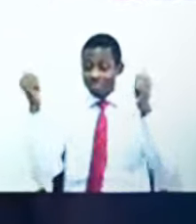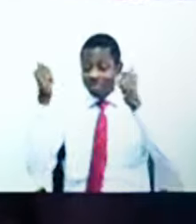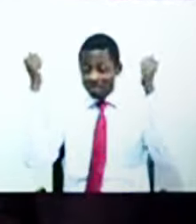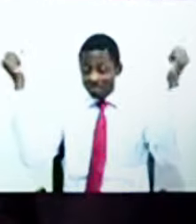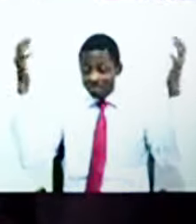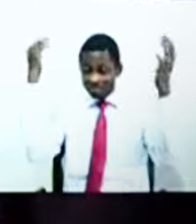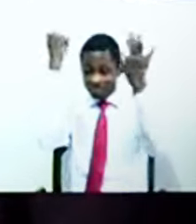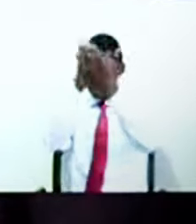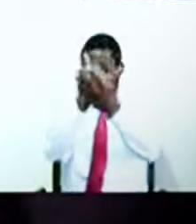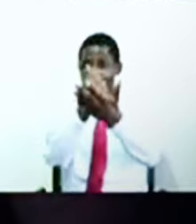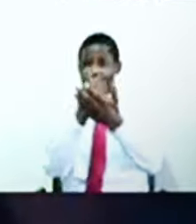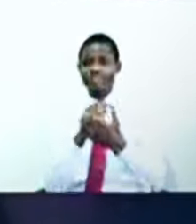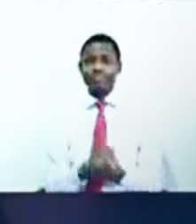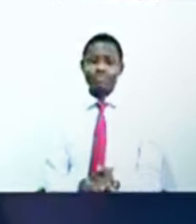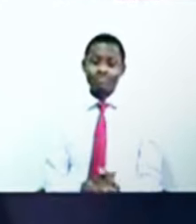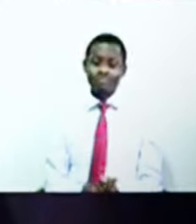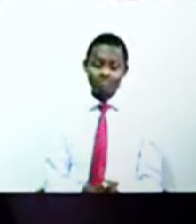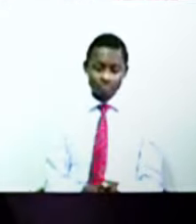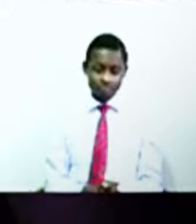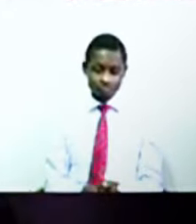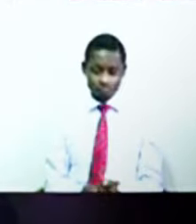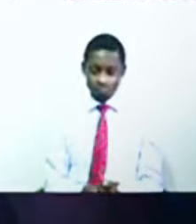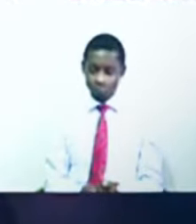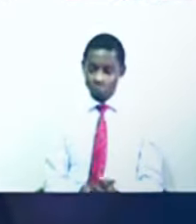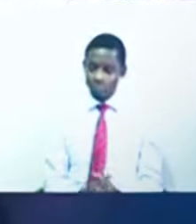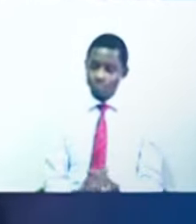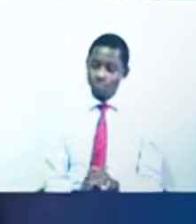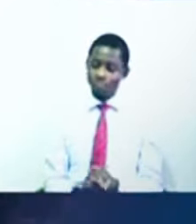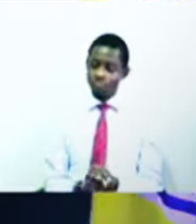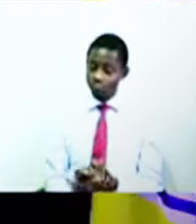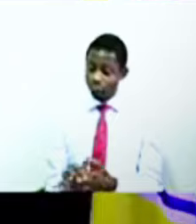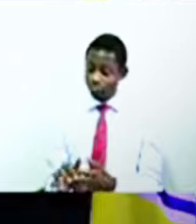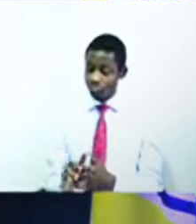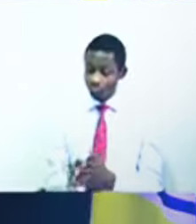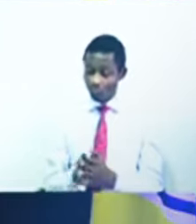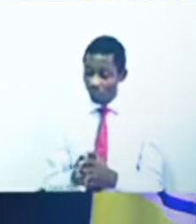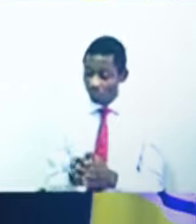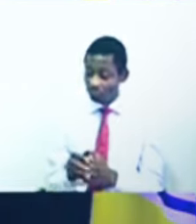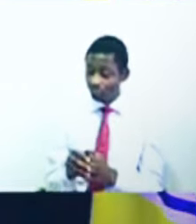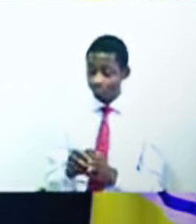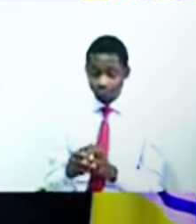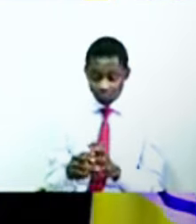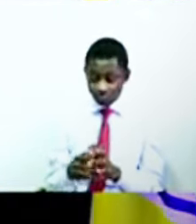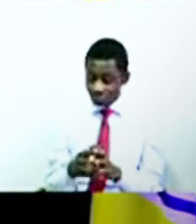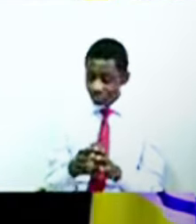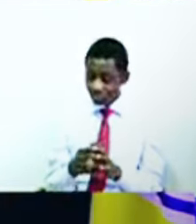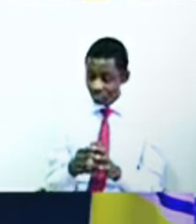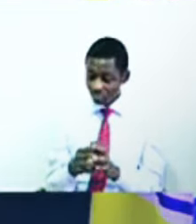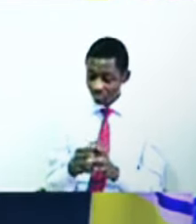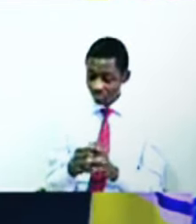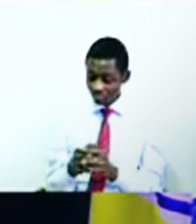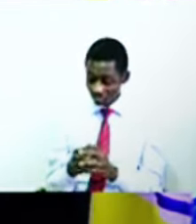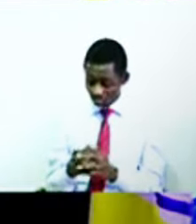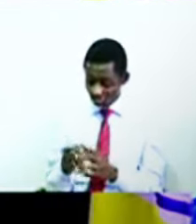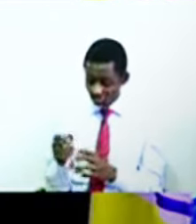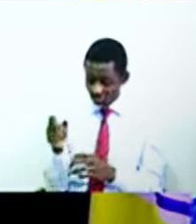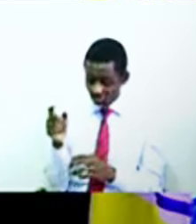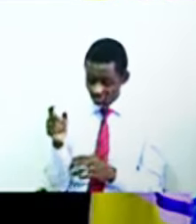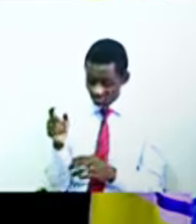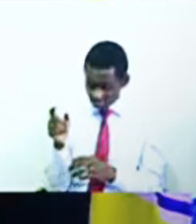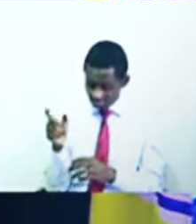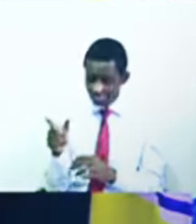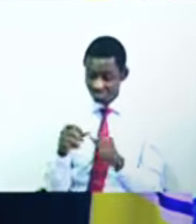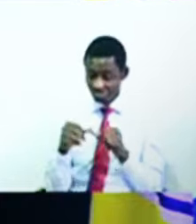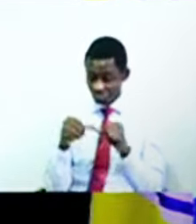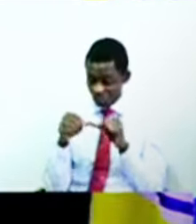Hallelujah. Amen. Now, I want to continue by giving a just a very maybe